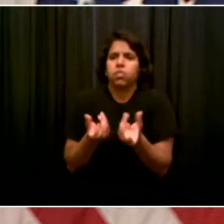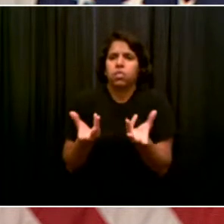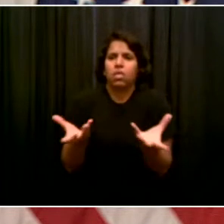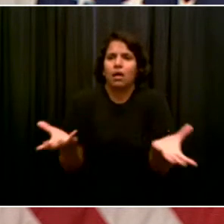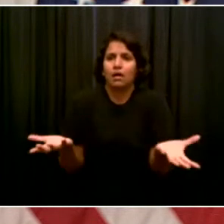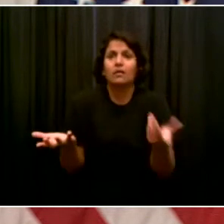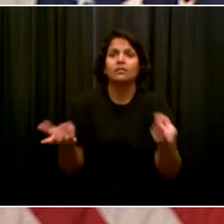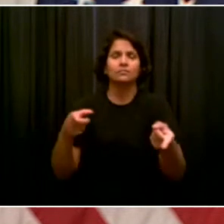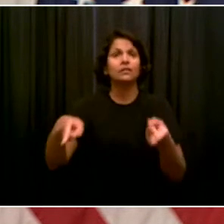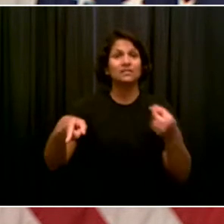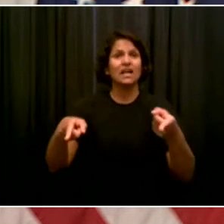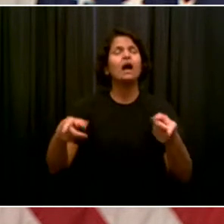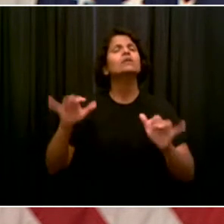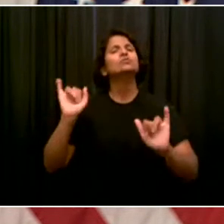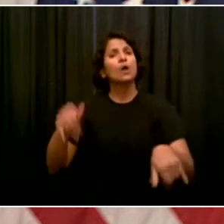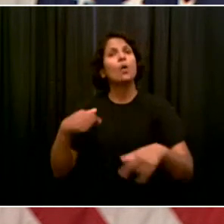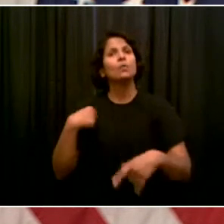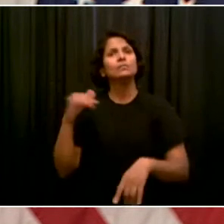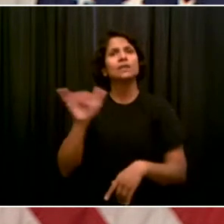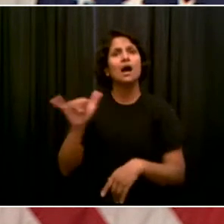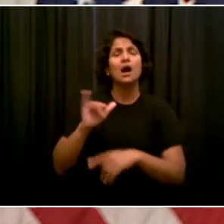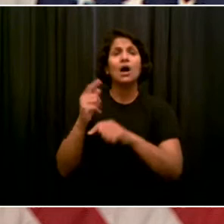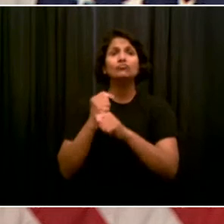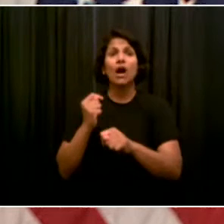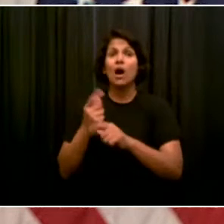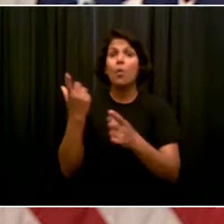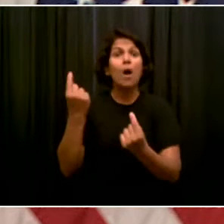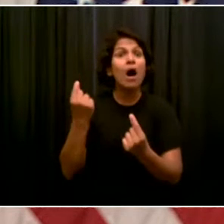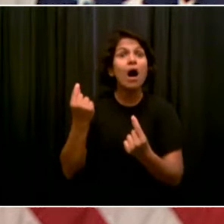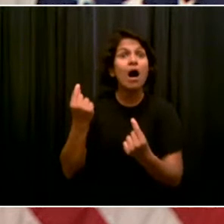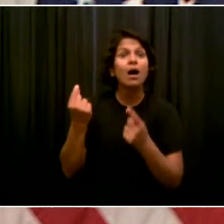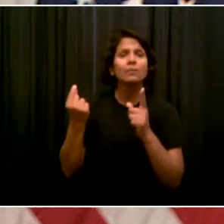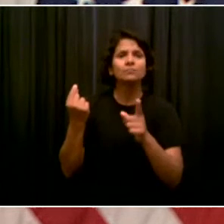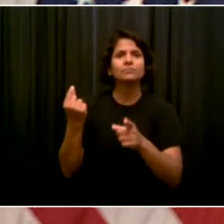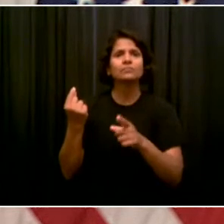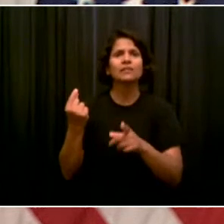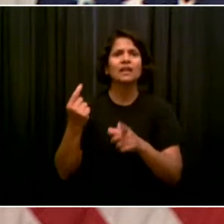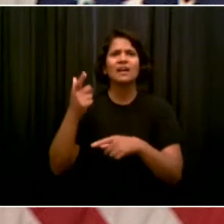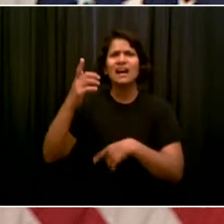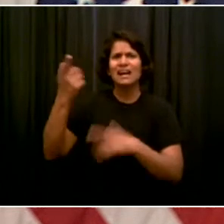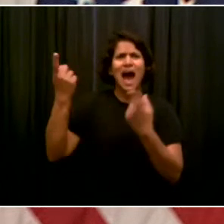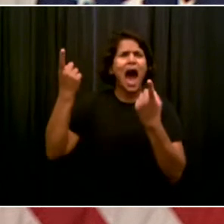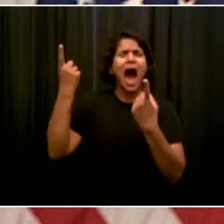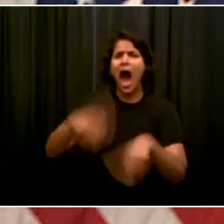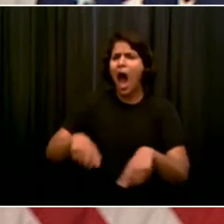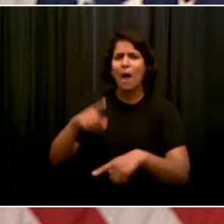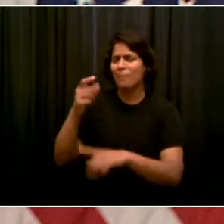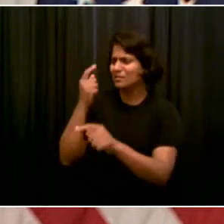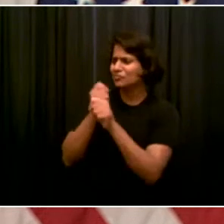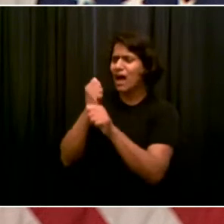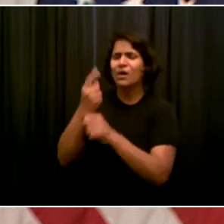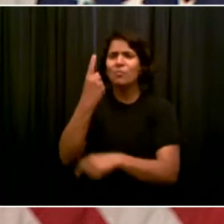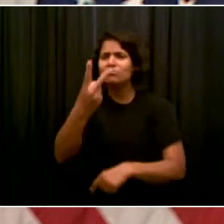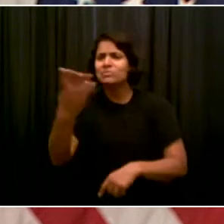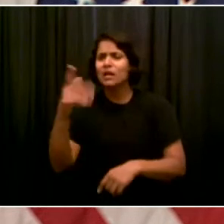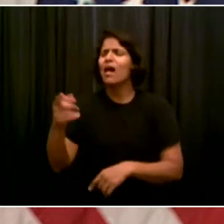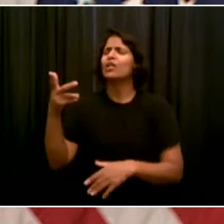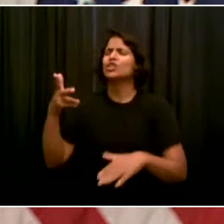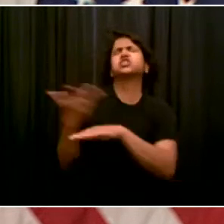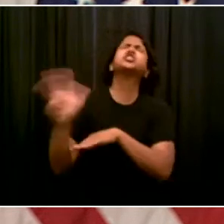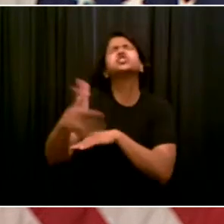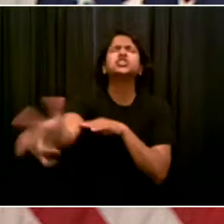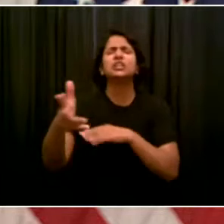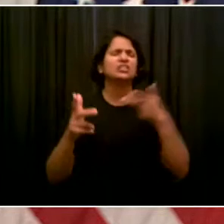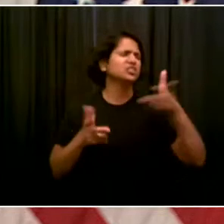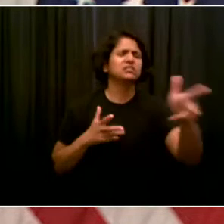truckers who don't follow the law are held accountable. But as you noted, we can increase our use of rail, we can turn back to our rivers, which were